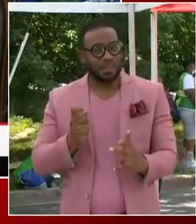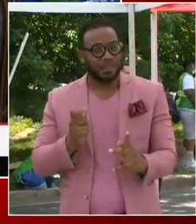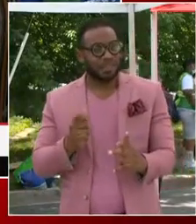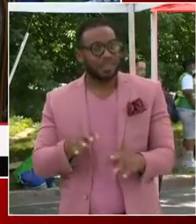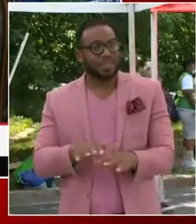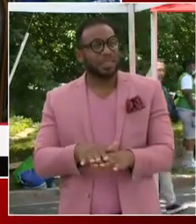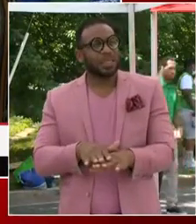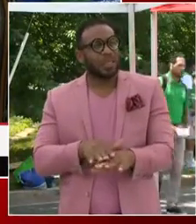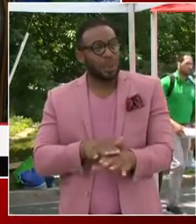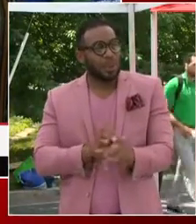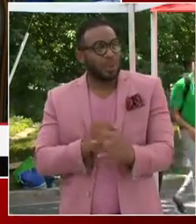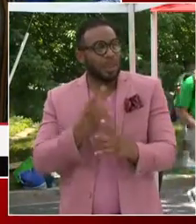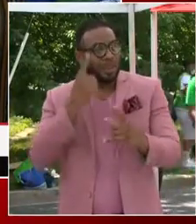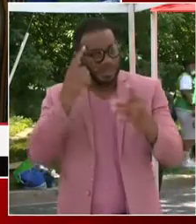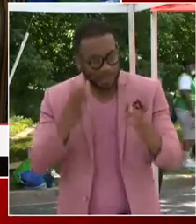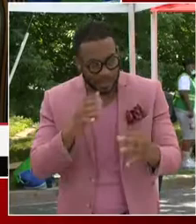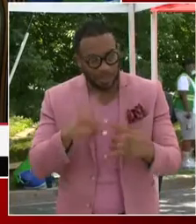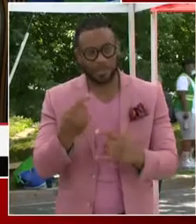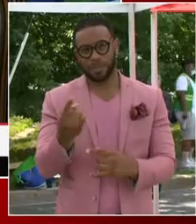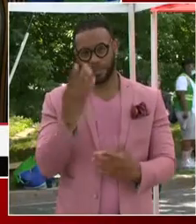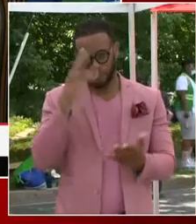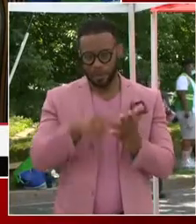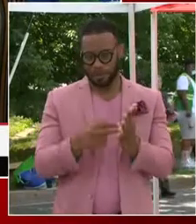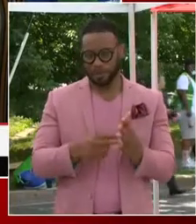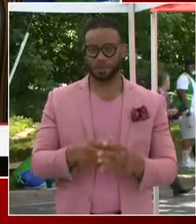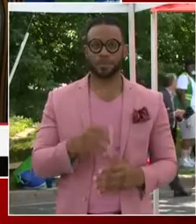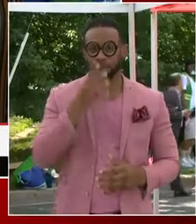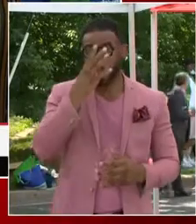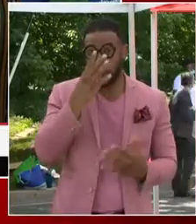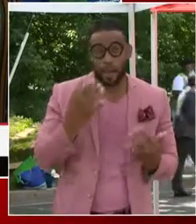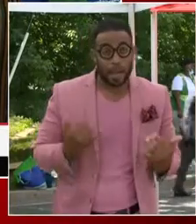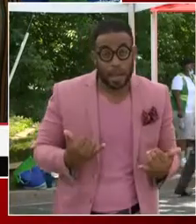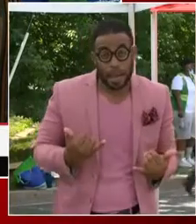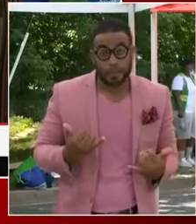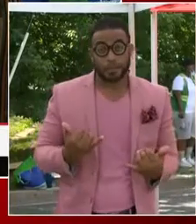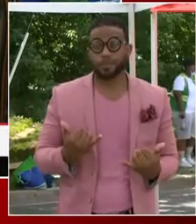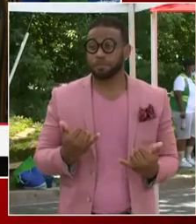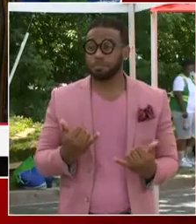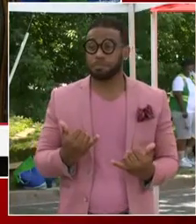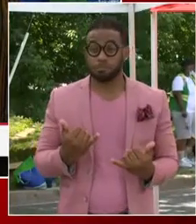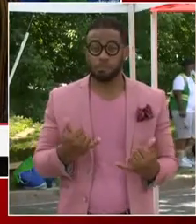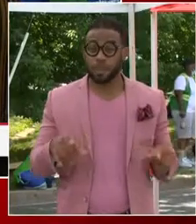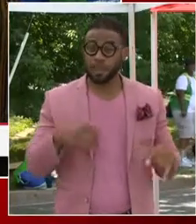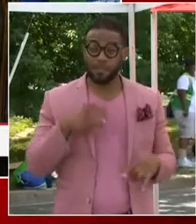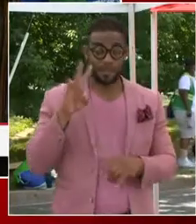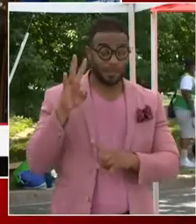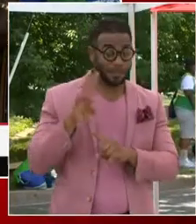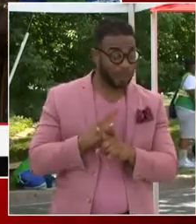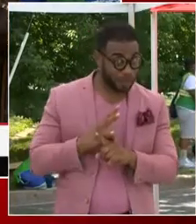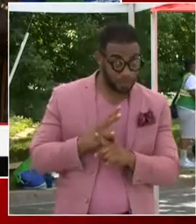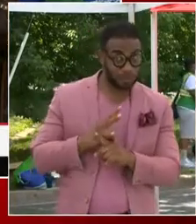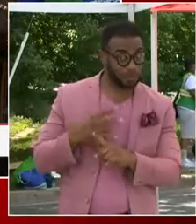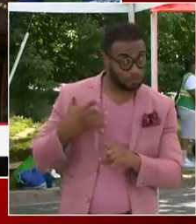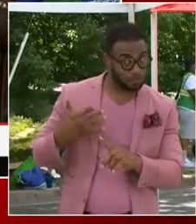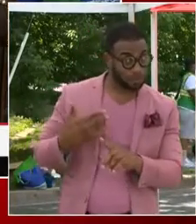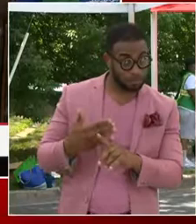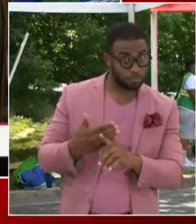bit slower to make a decision about something. But now they've had 7 months,